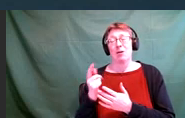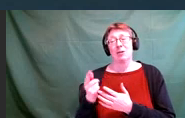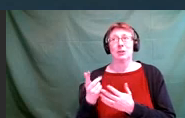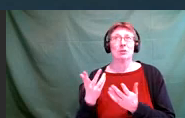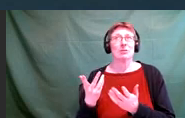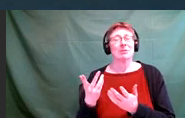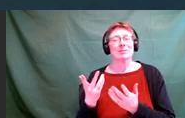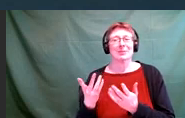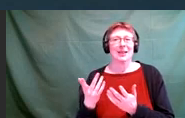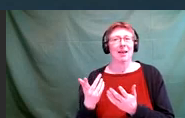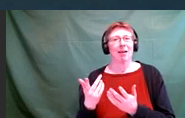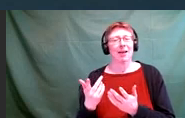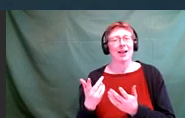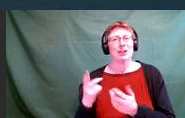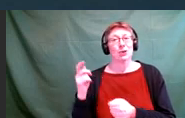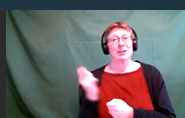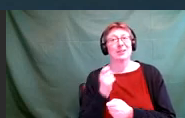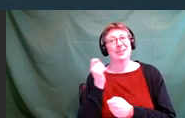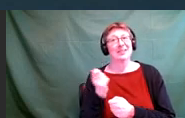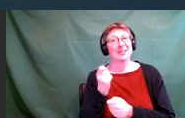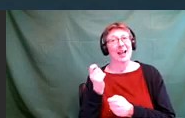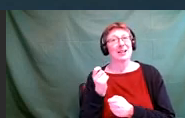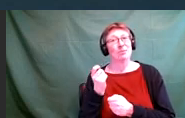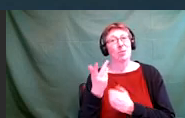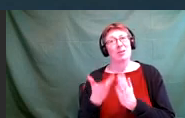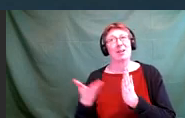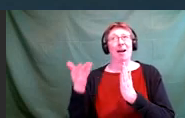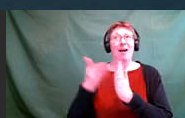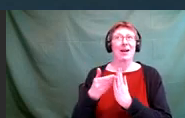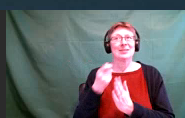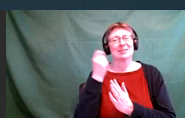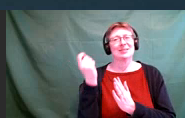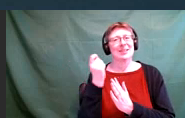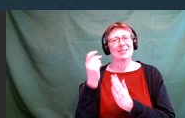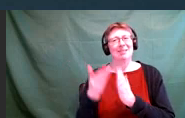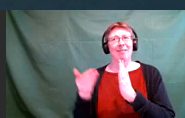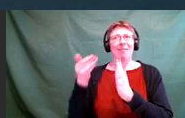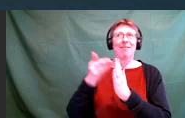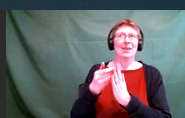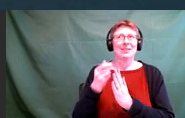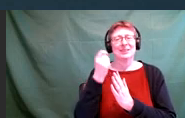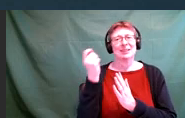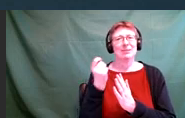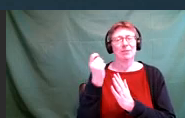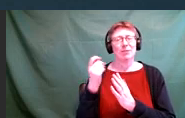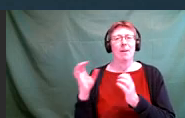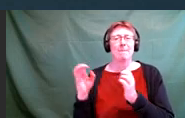brought on his own success, has generated more success for Berkshire Hathaway.